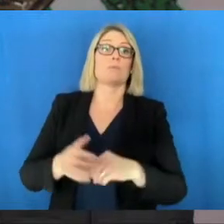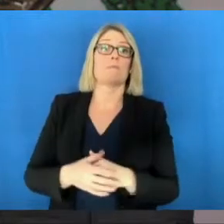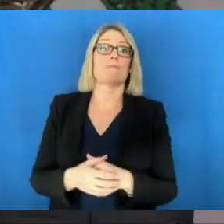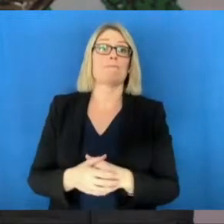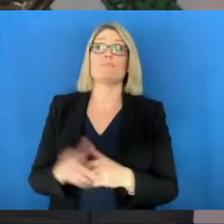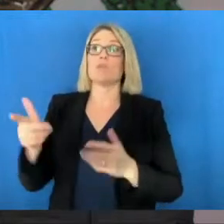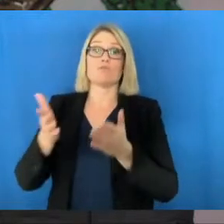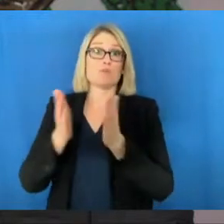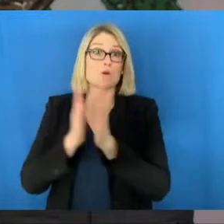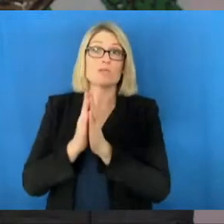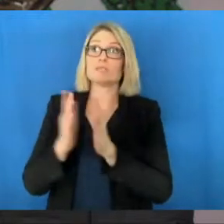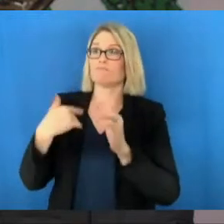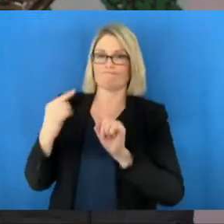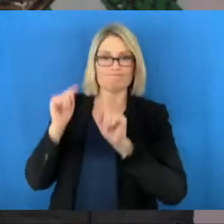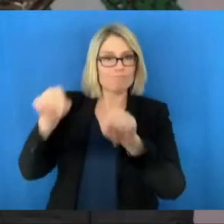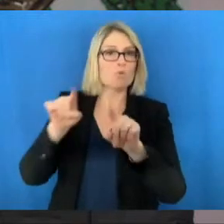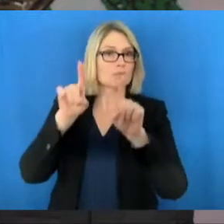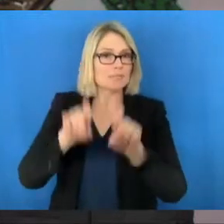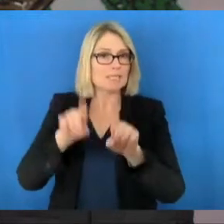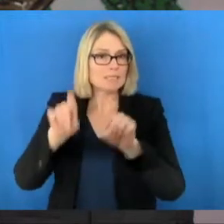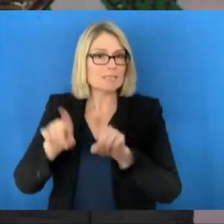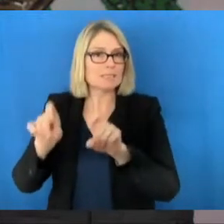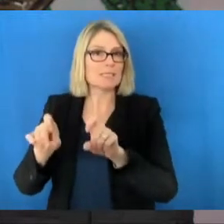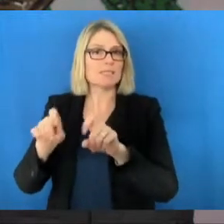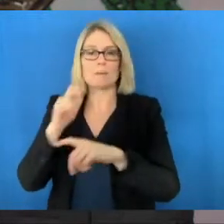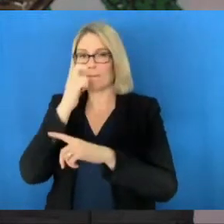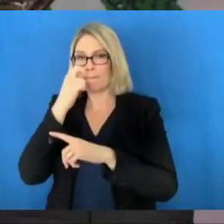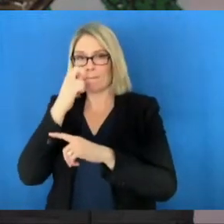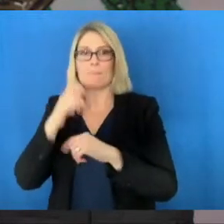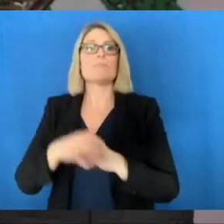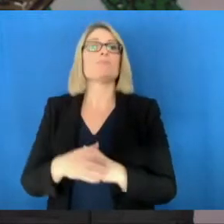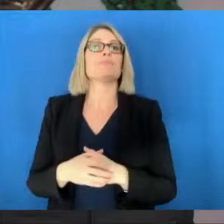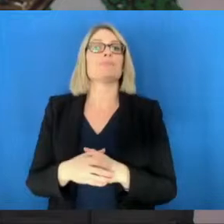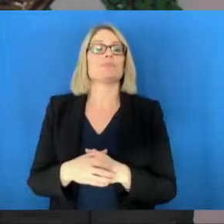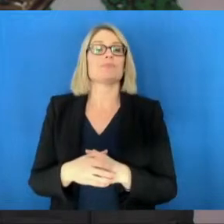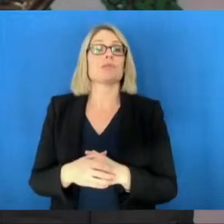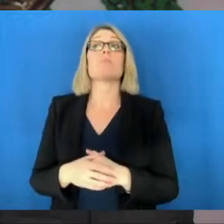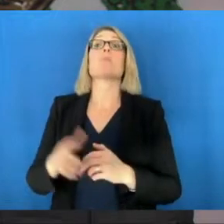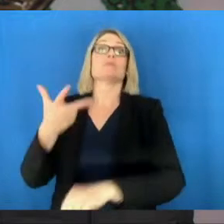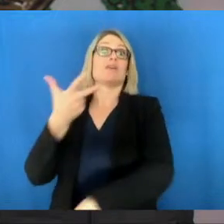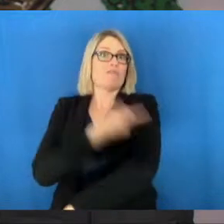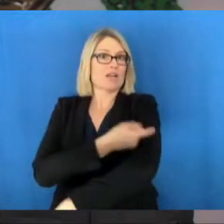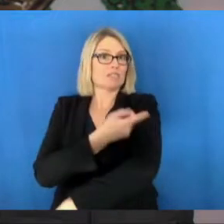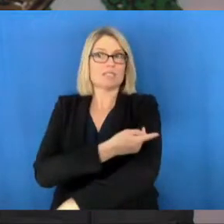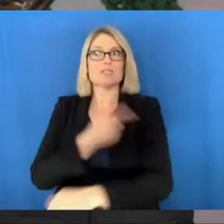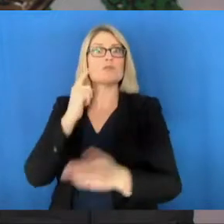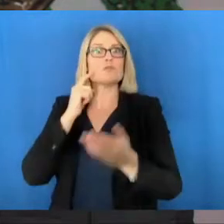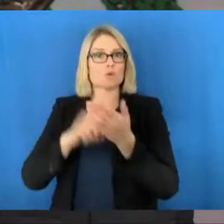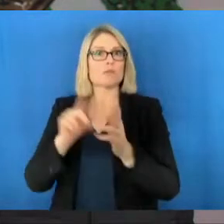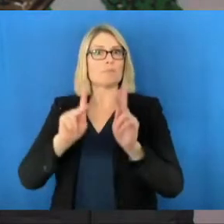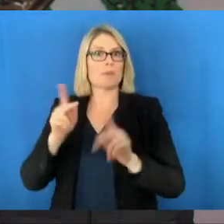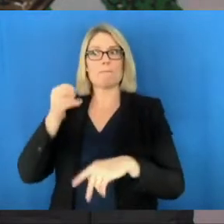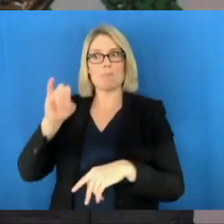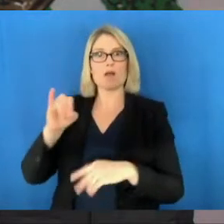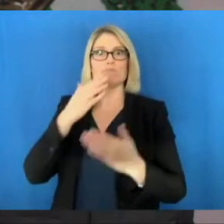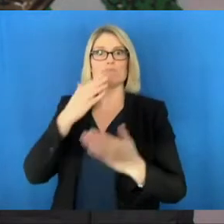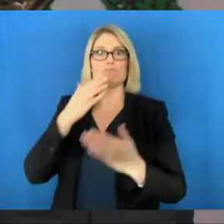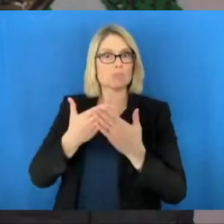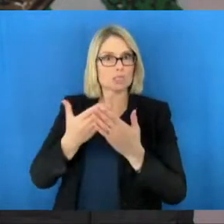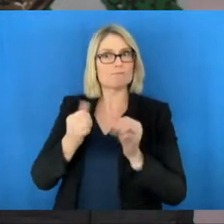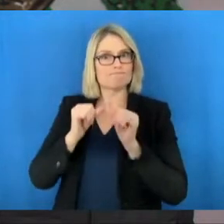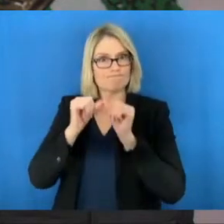requests to be tested for population groups, and now again with our vaccine program. which is what has created